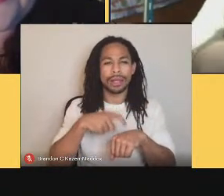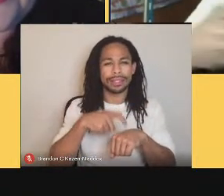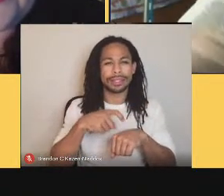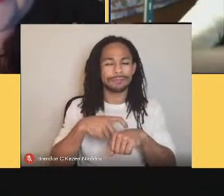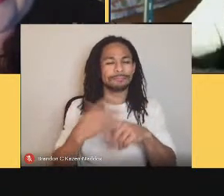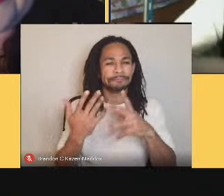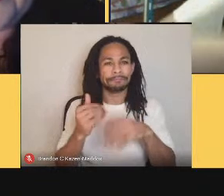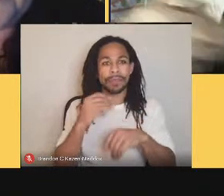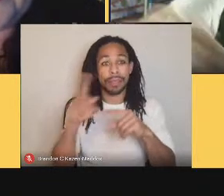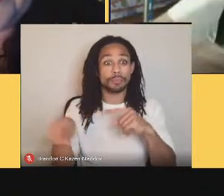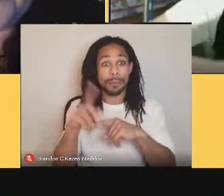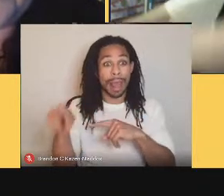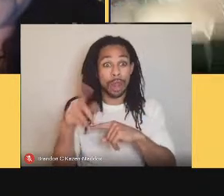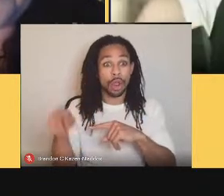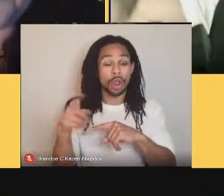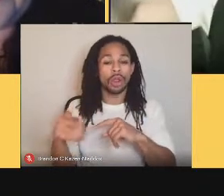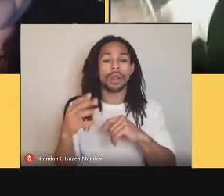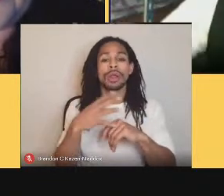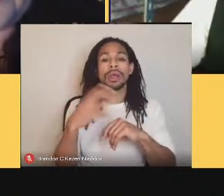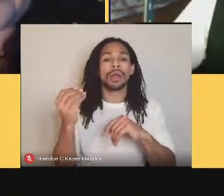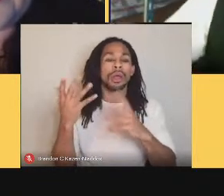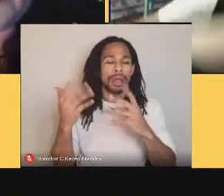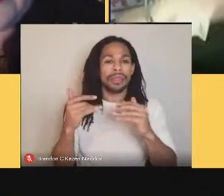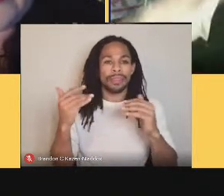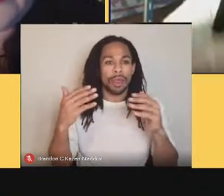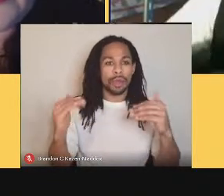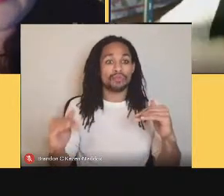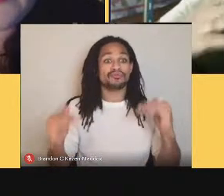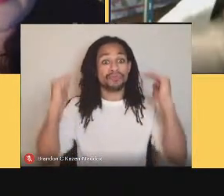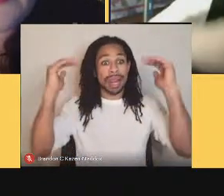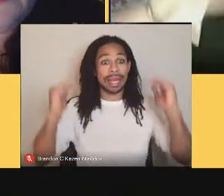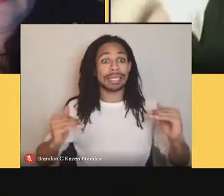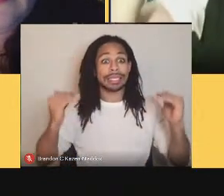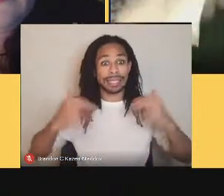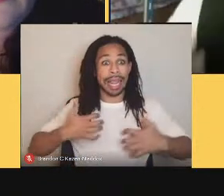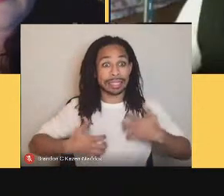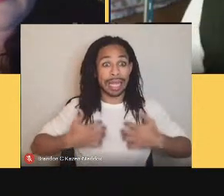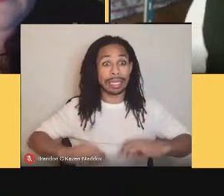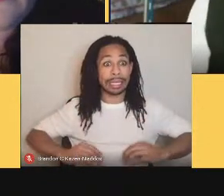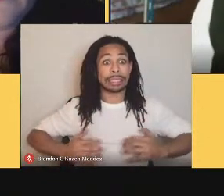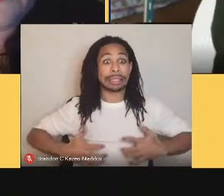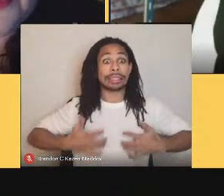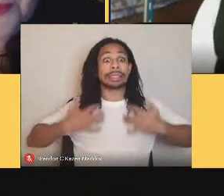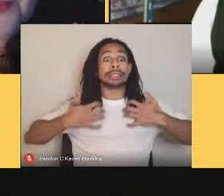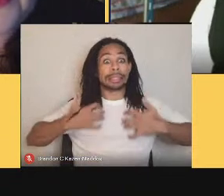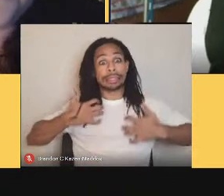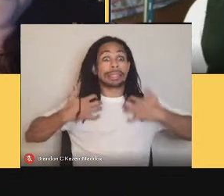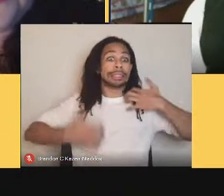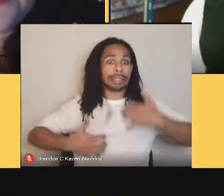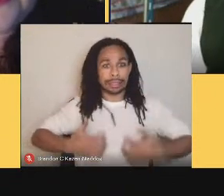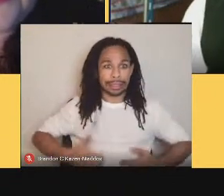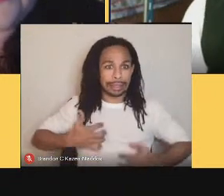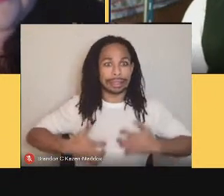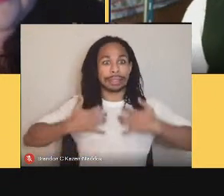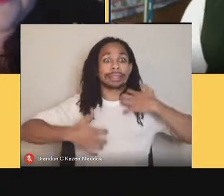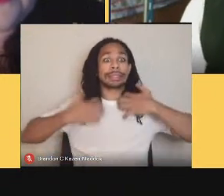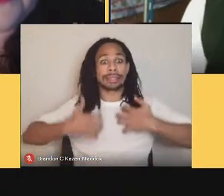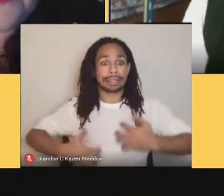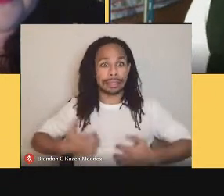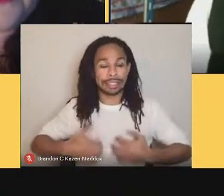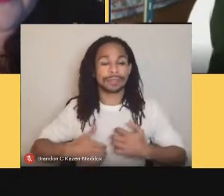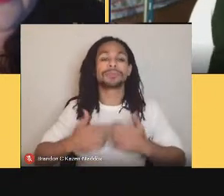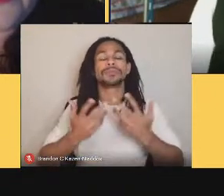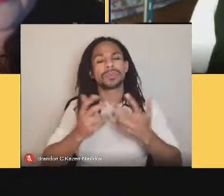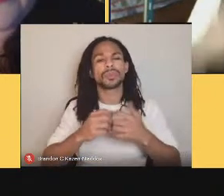coming in and you know, going up and down, raising up and down, that's your anxiety and your stress, your heart rate going up and down. And I thought that